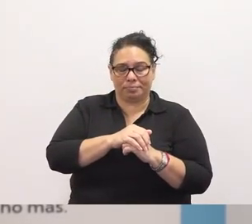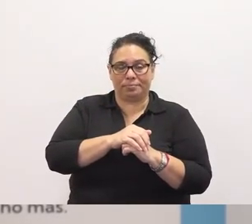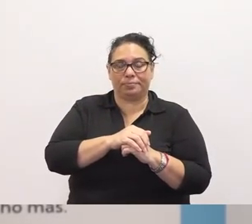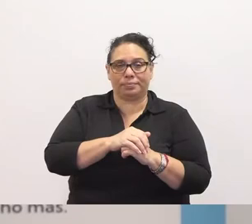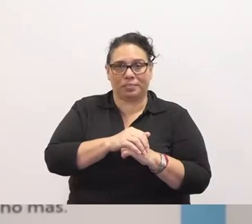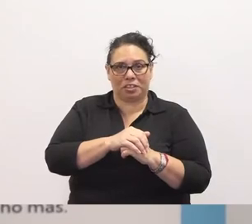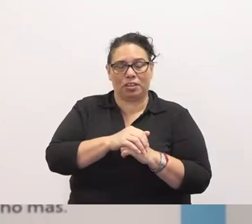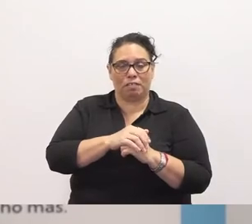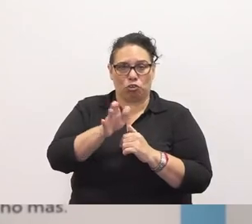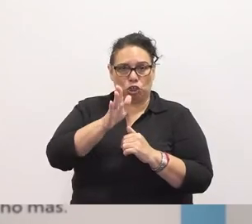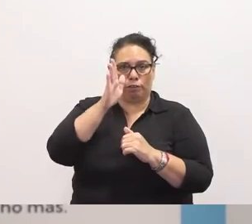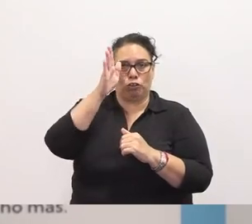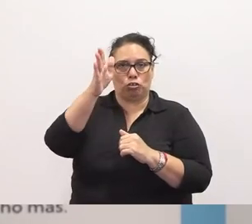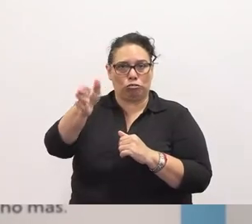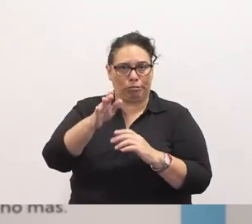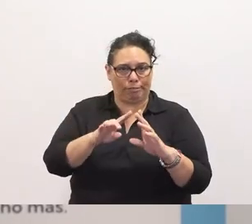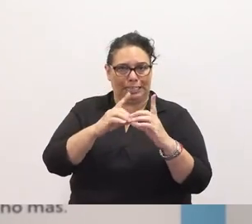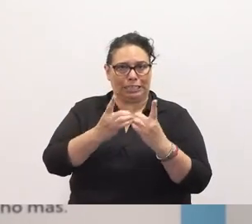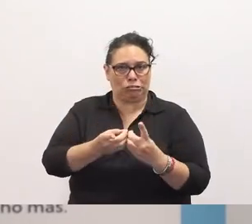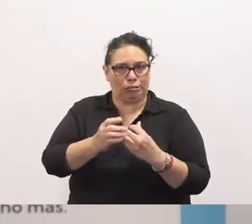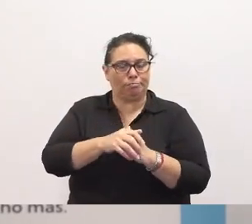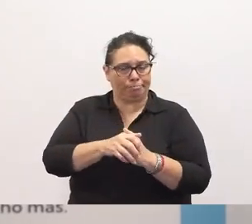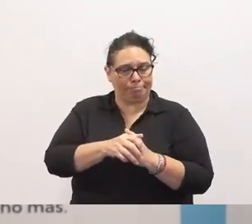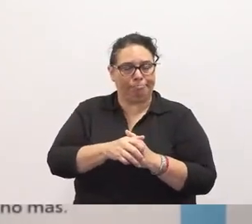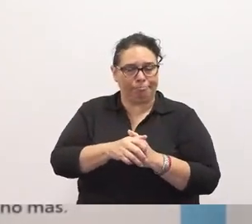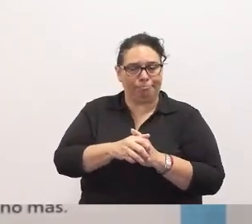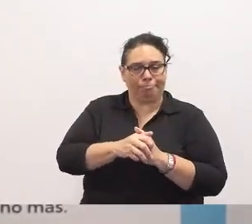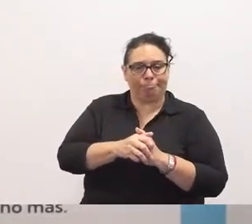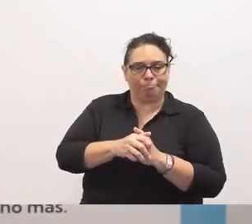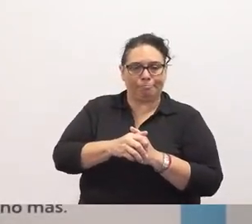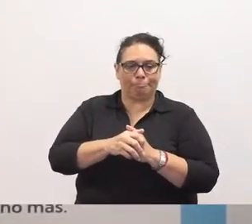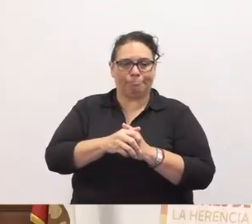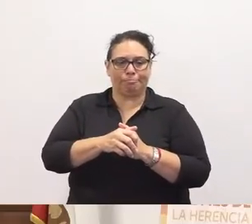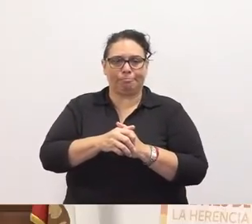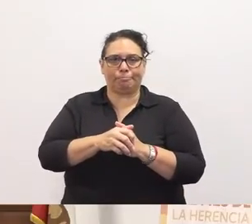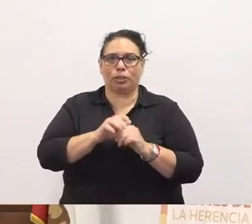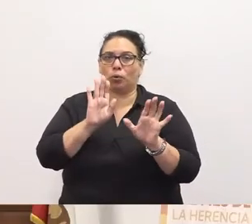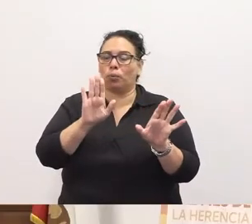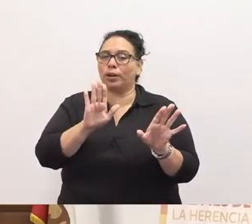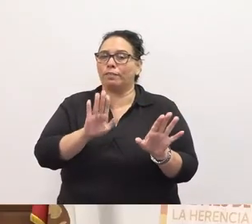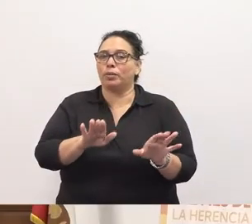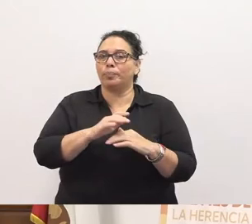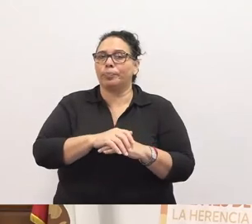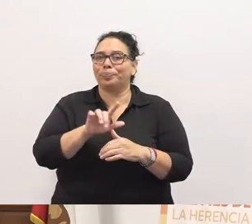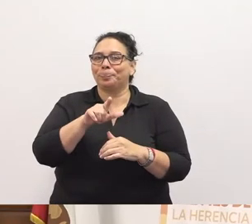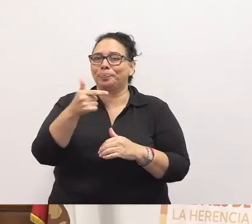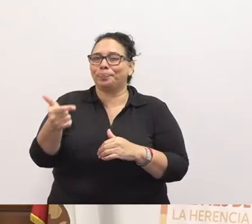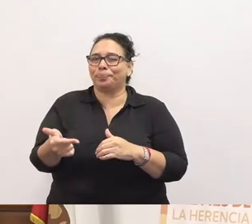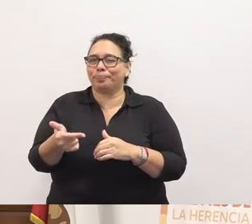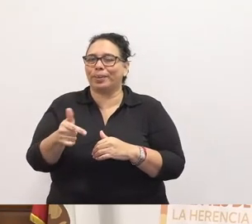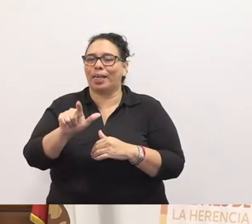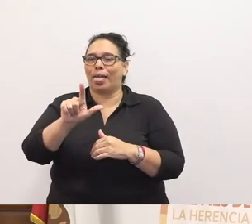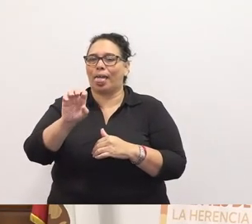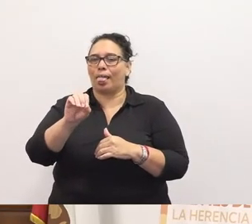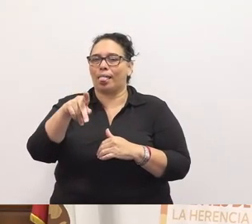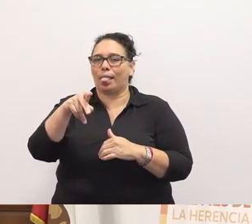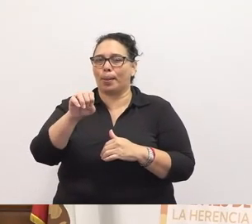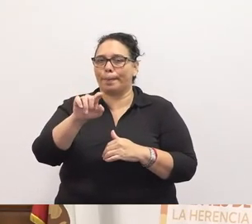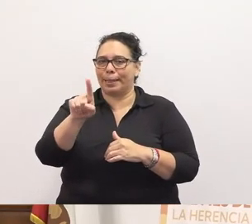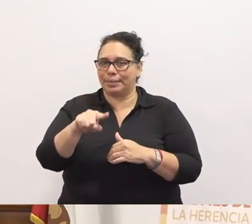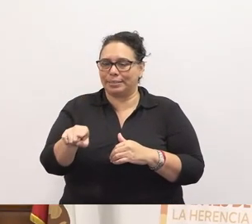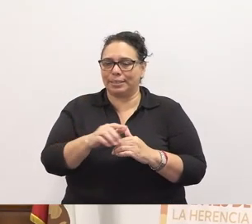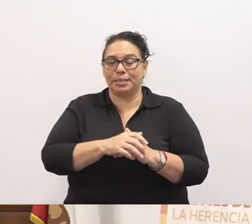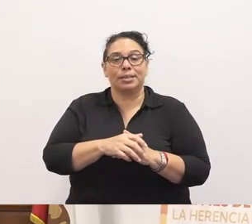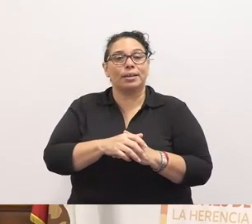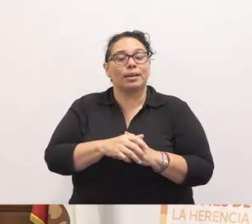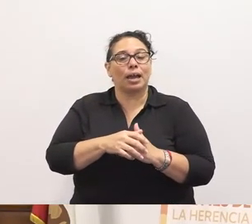for the future of where the district's going. So that's it. Wonderful. Ms. Lopez.